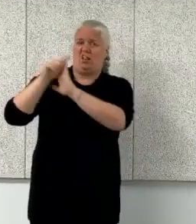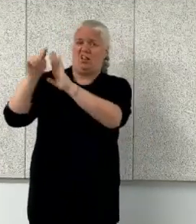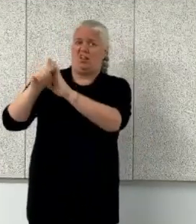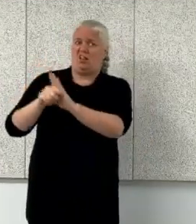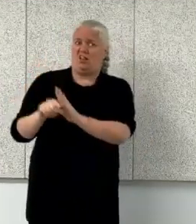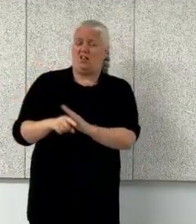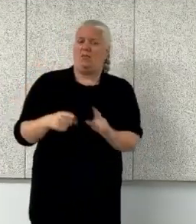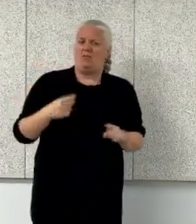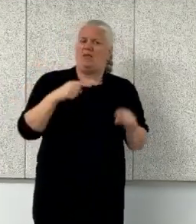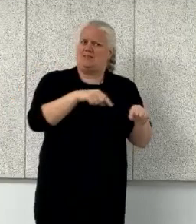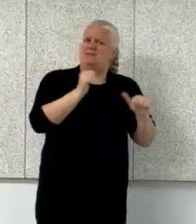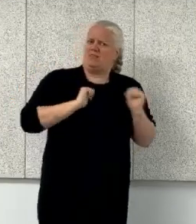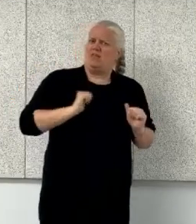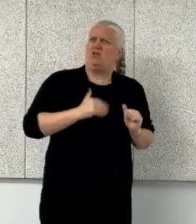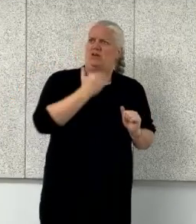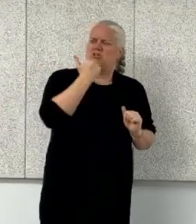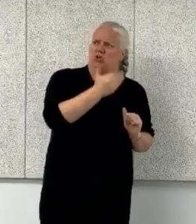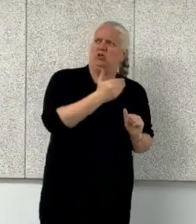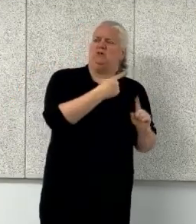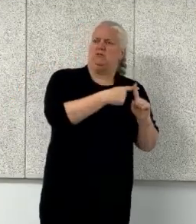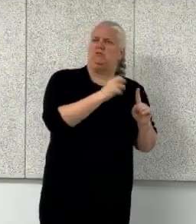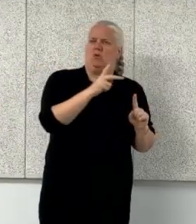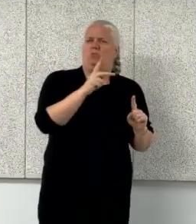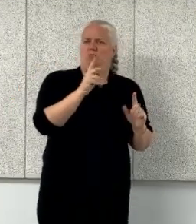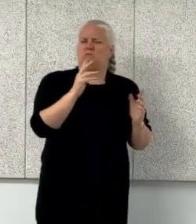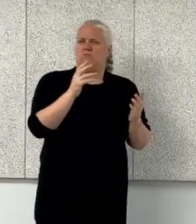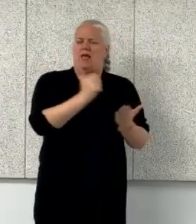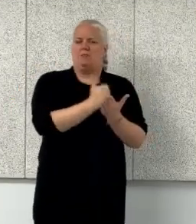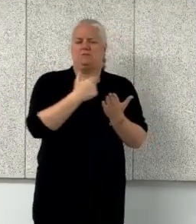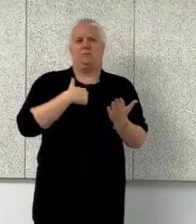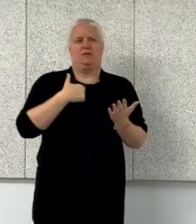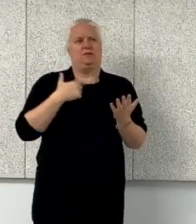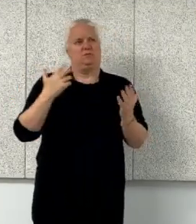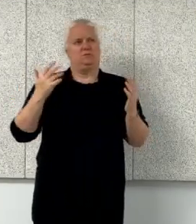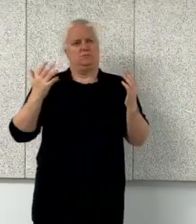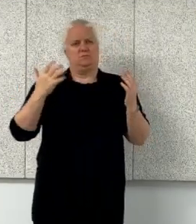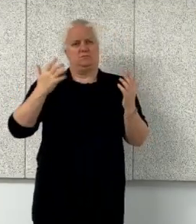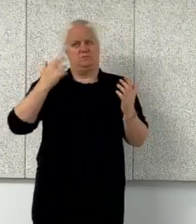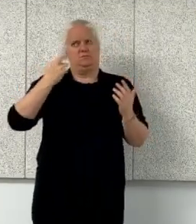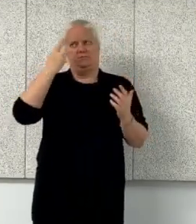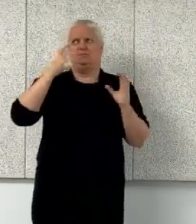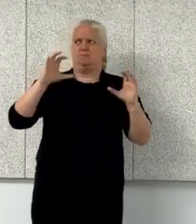head, that I don't like get really depressed. So similarly, there's obviously